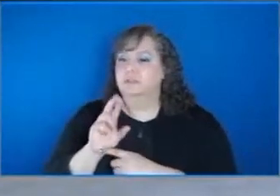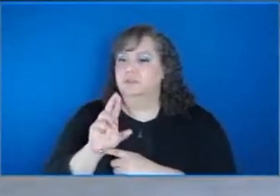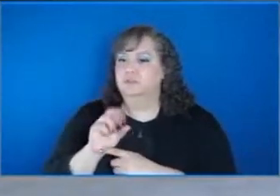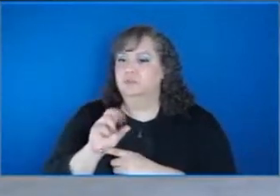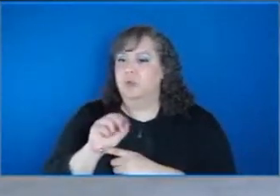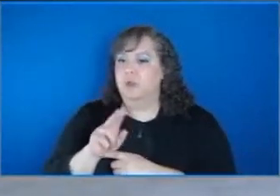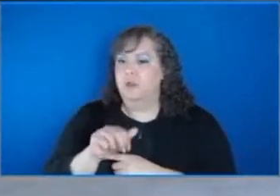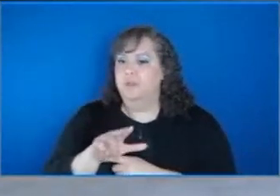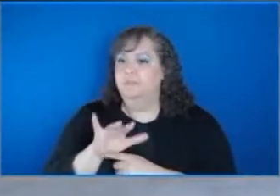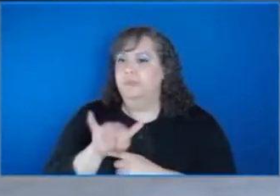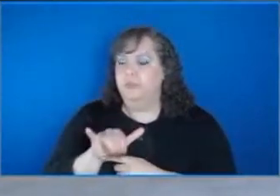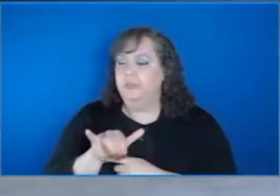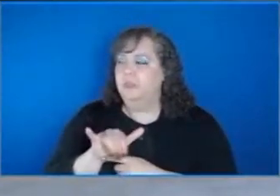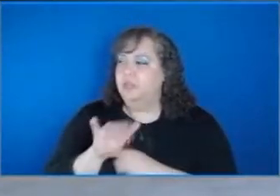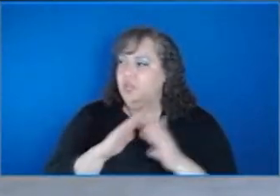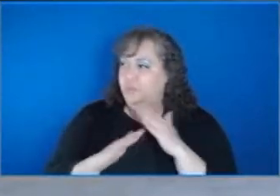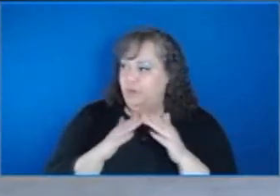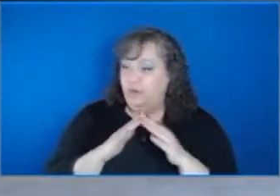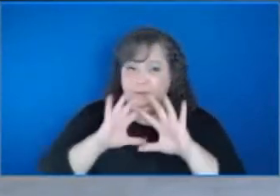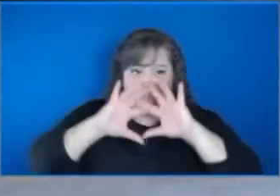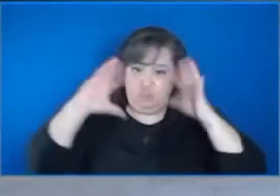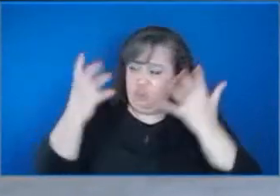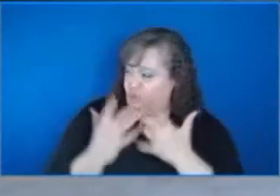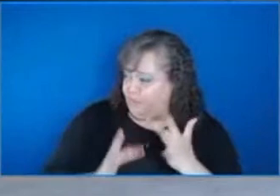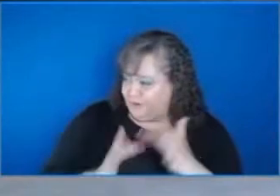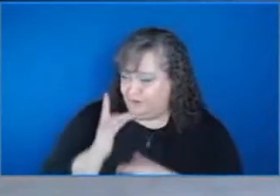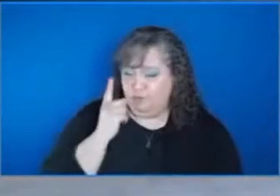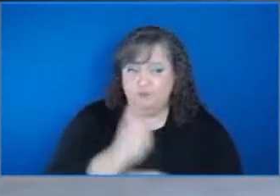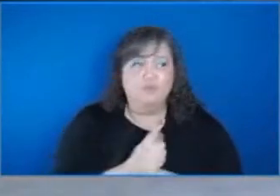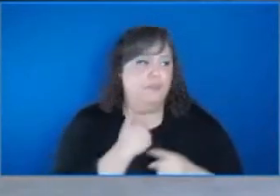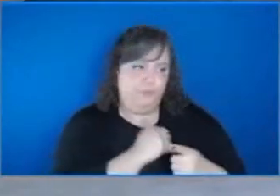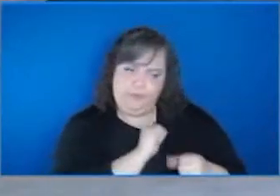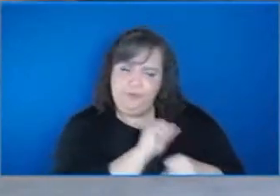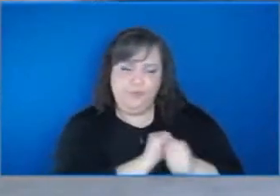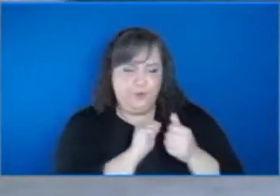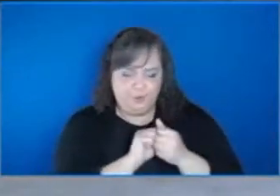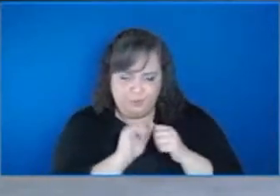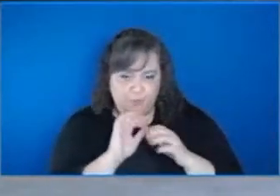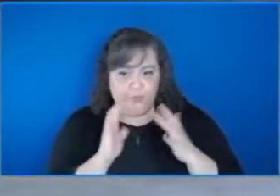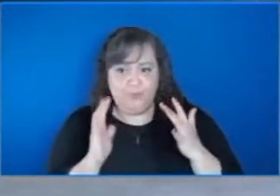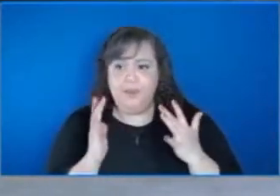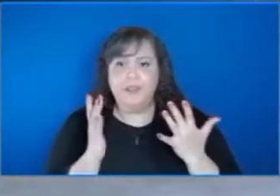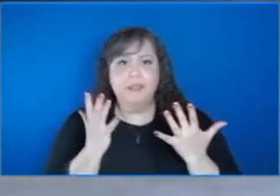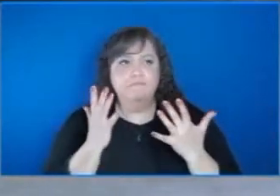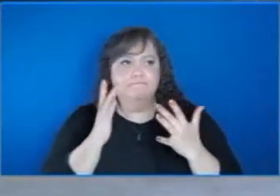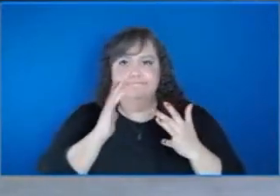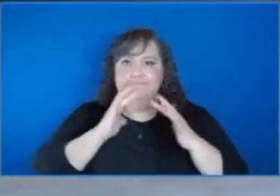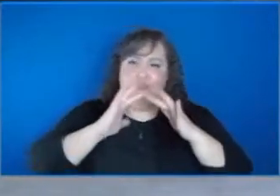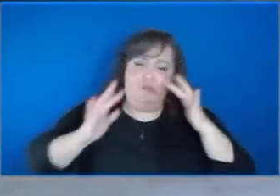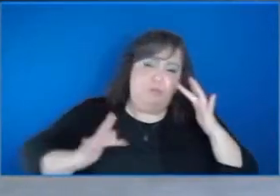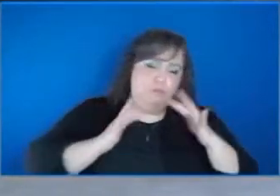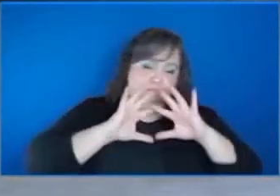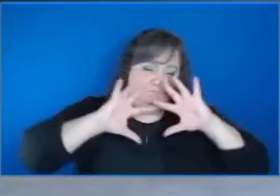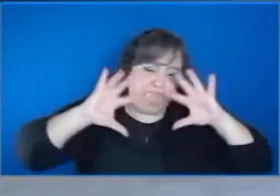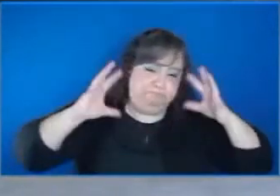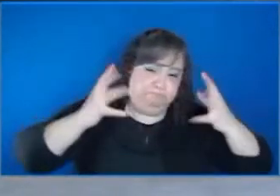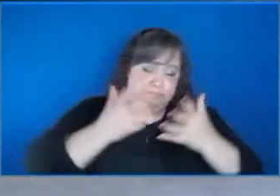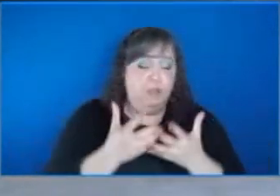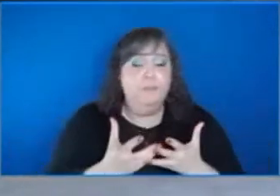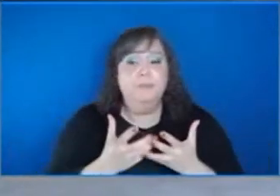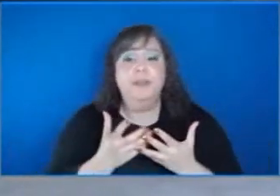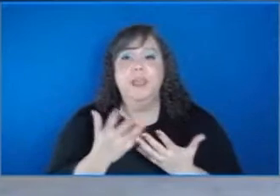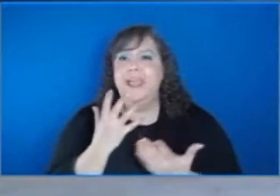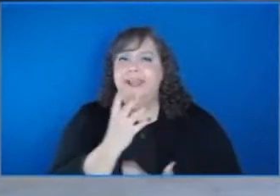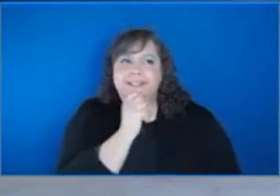network, right? Planetary defense is not something that's unique to United States. or any particular country. This is a